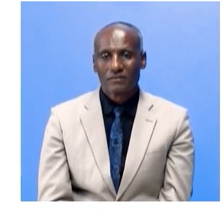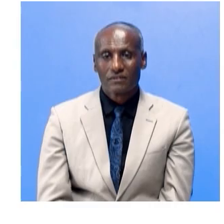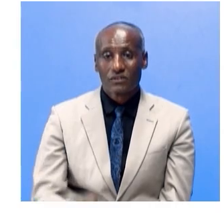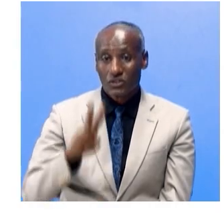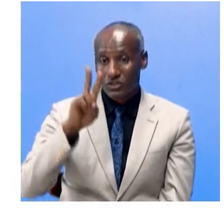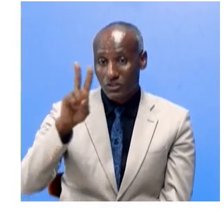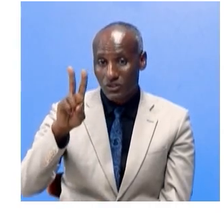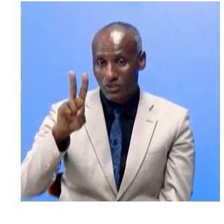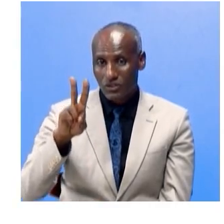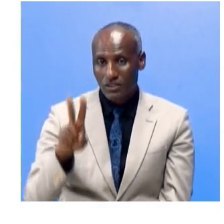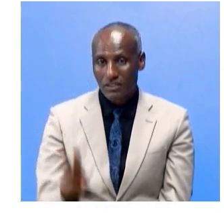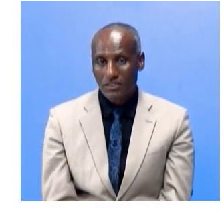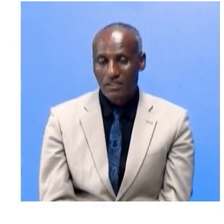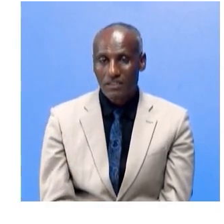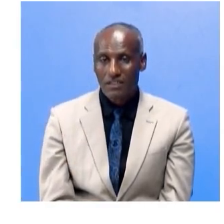2